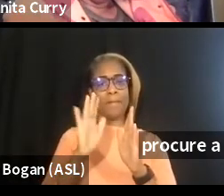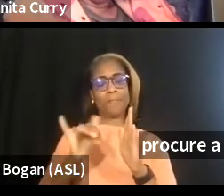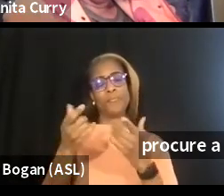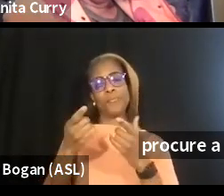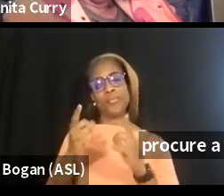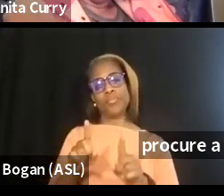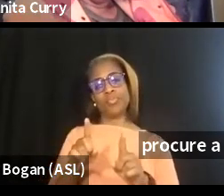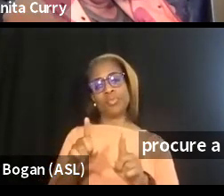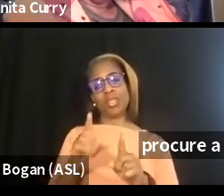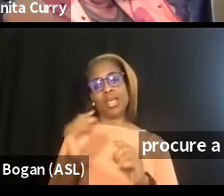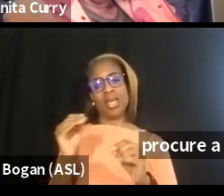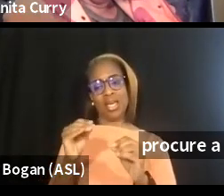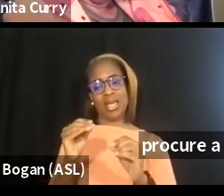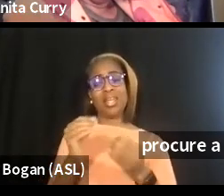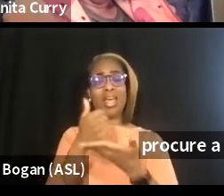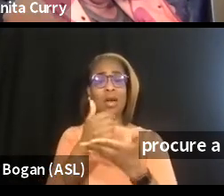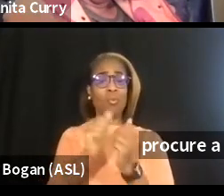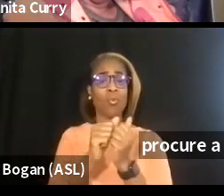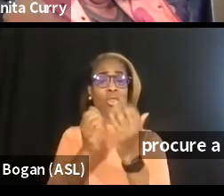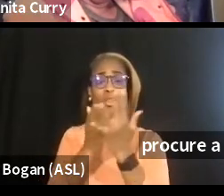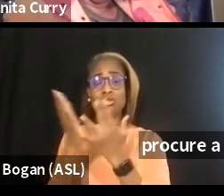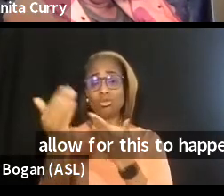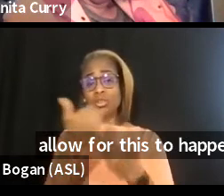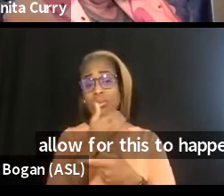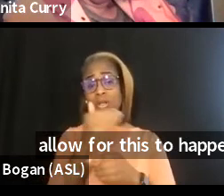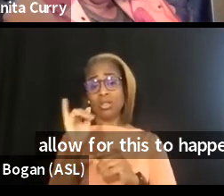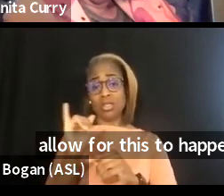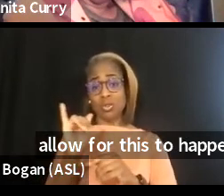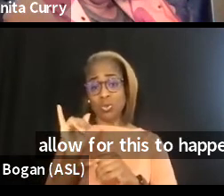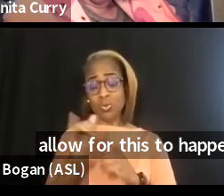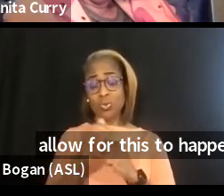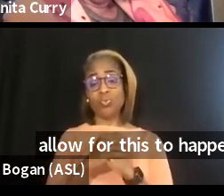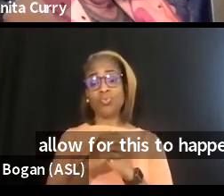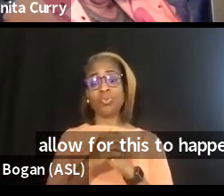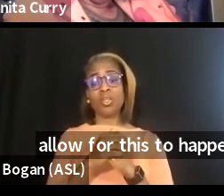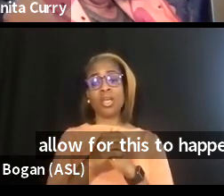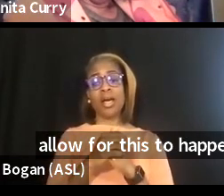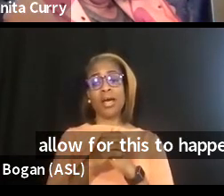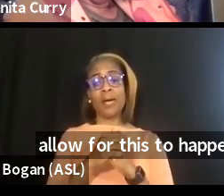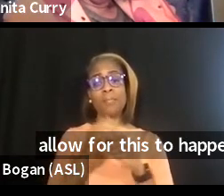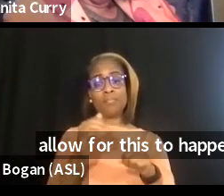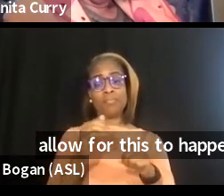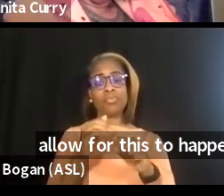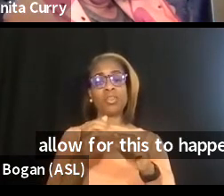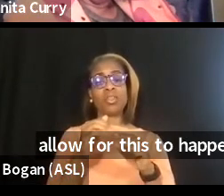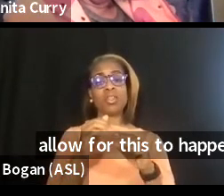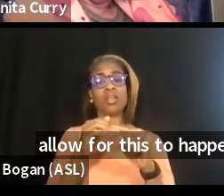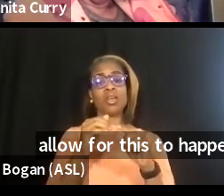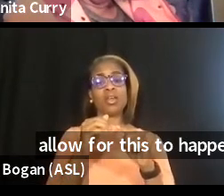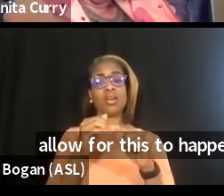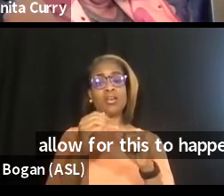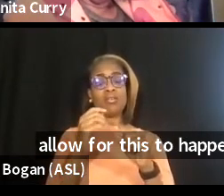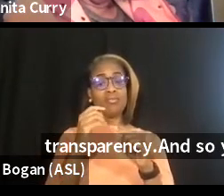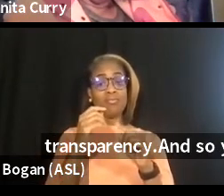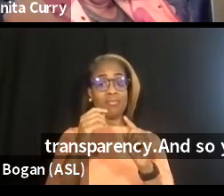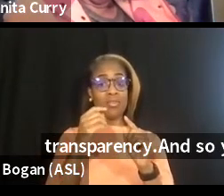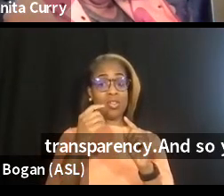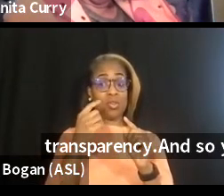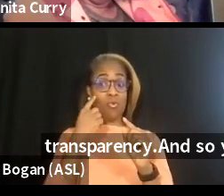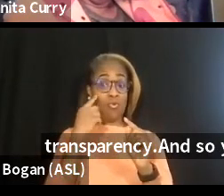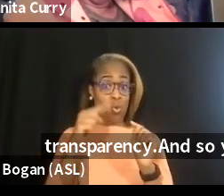facilitate transparency. And so, you know, transparency and organization, both for all of you and for